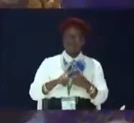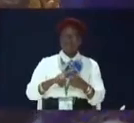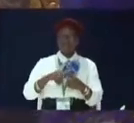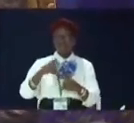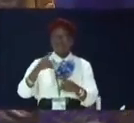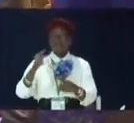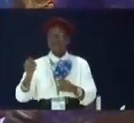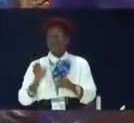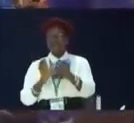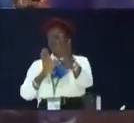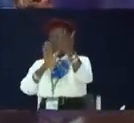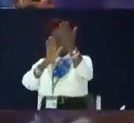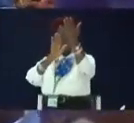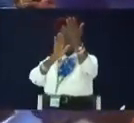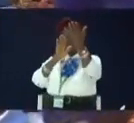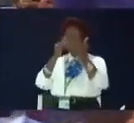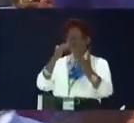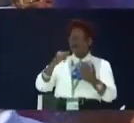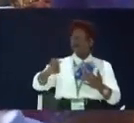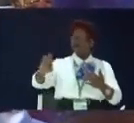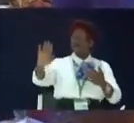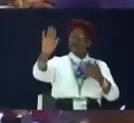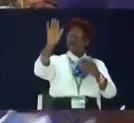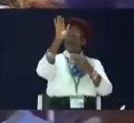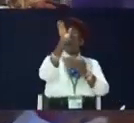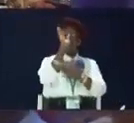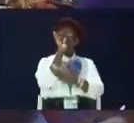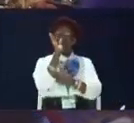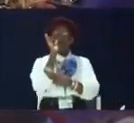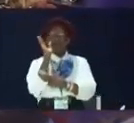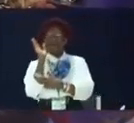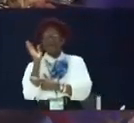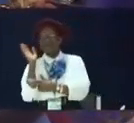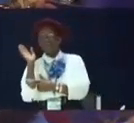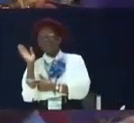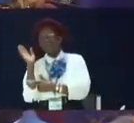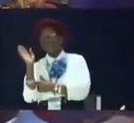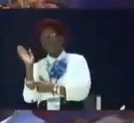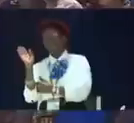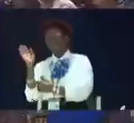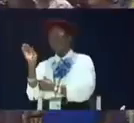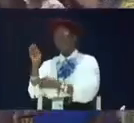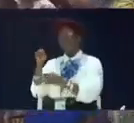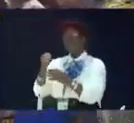into the presence of God,